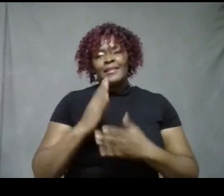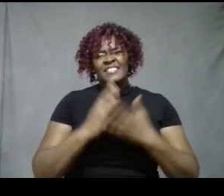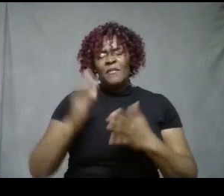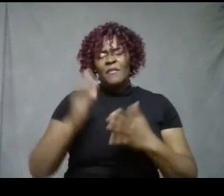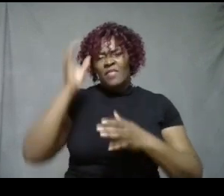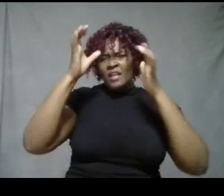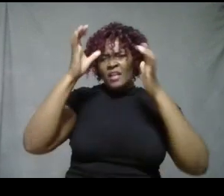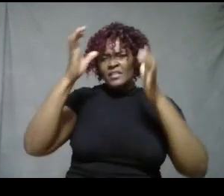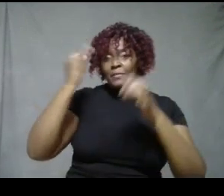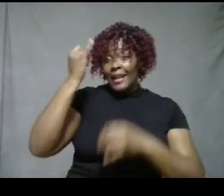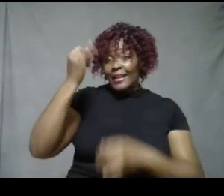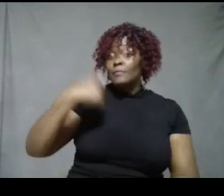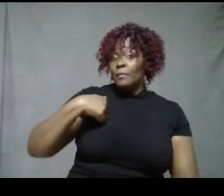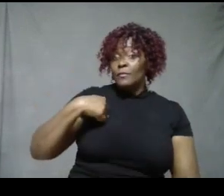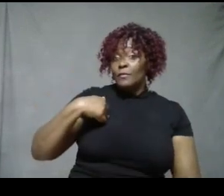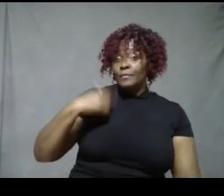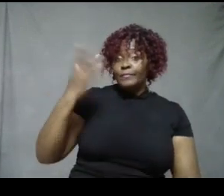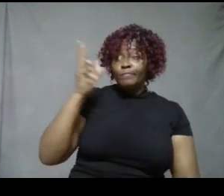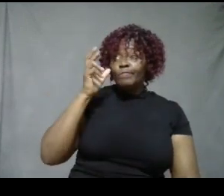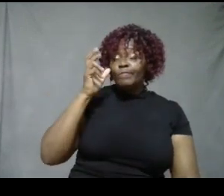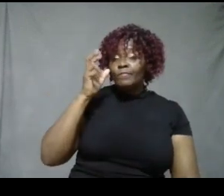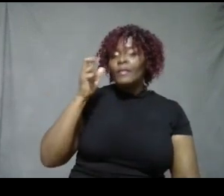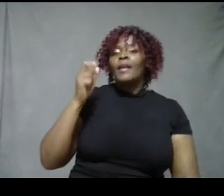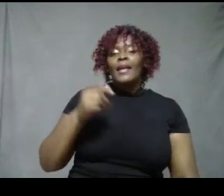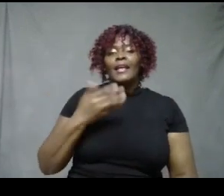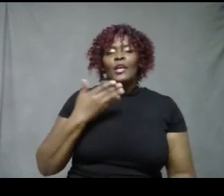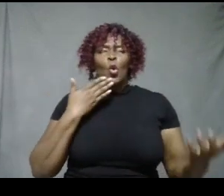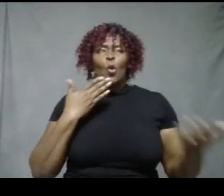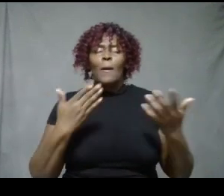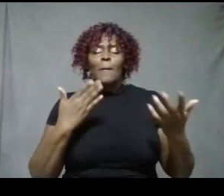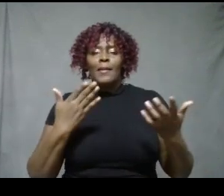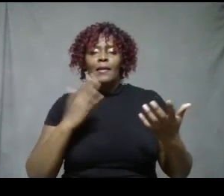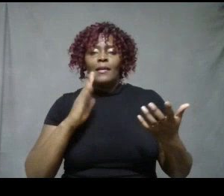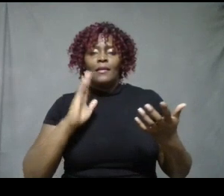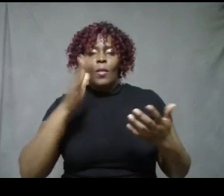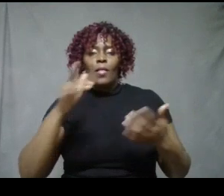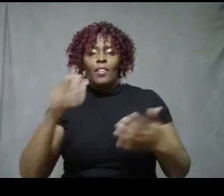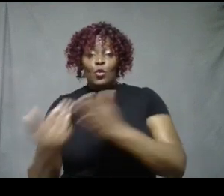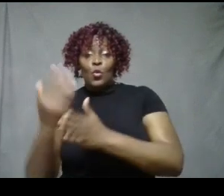heard, is that you're probably going to get a better project.